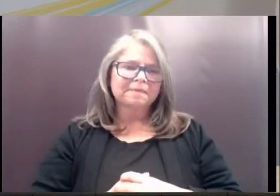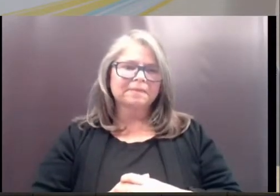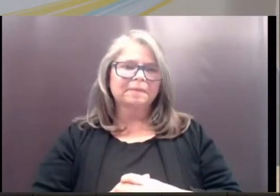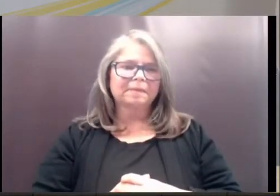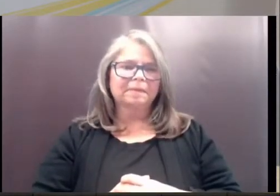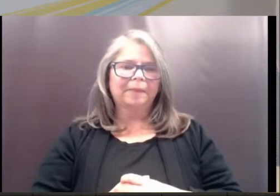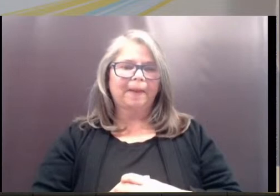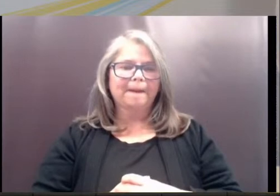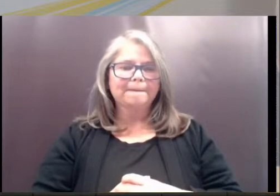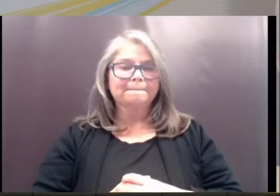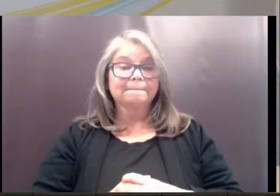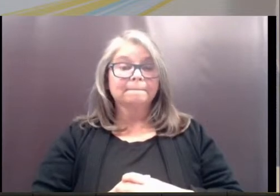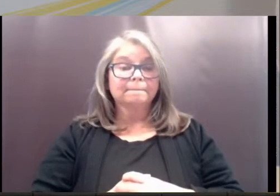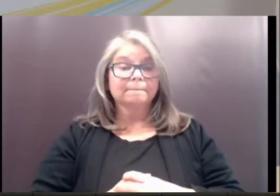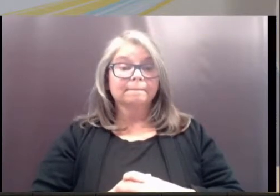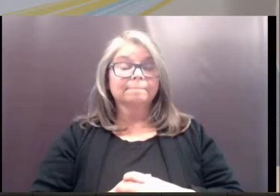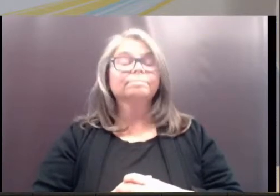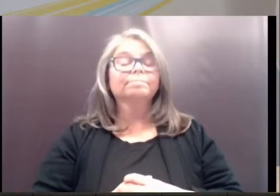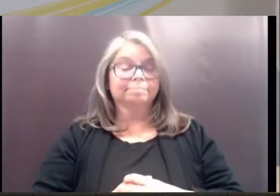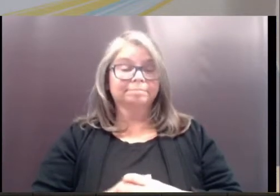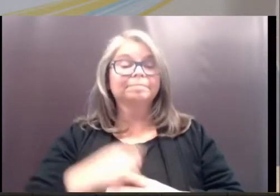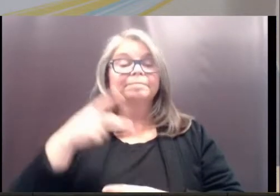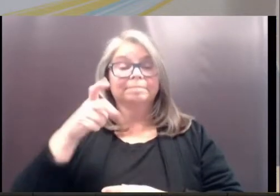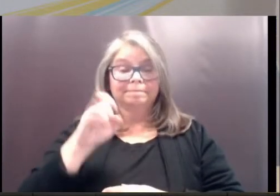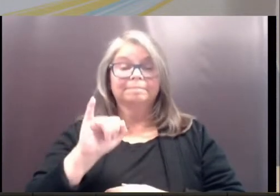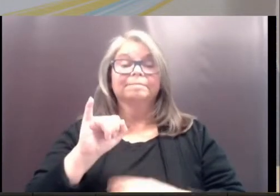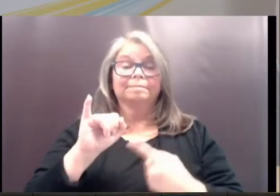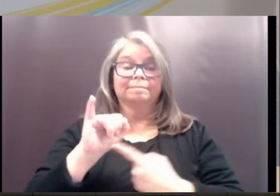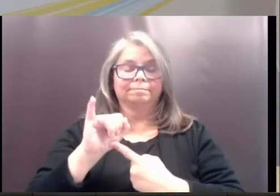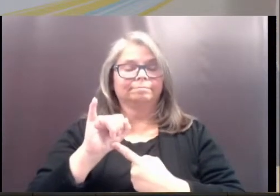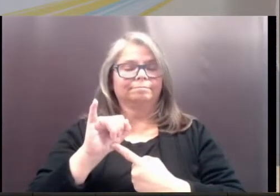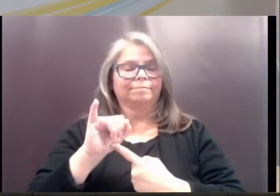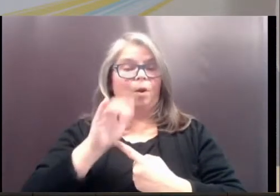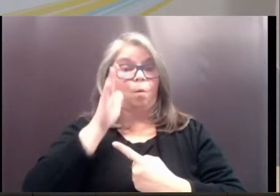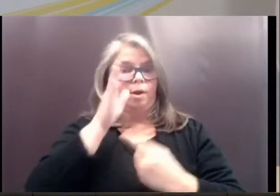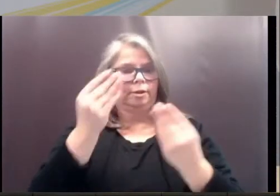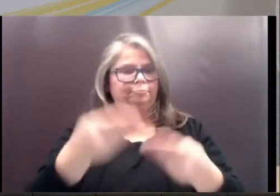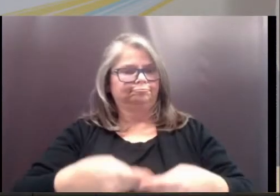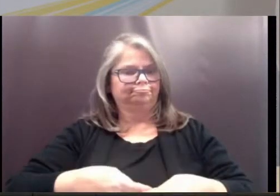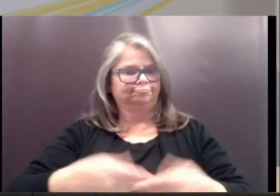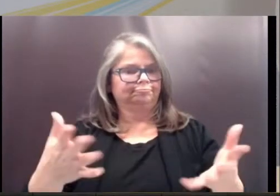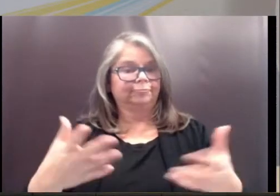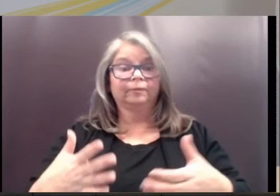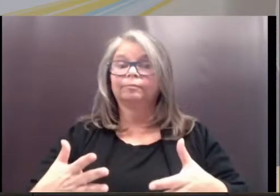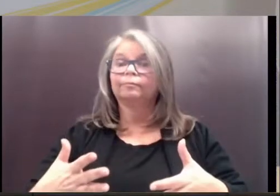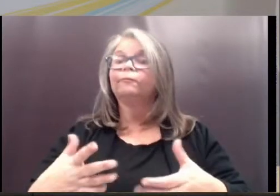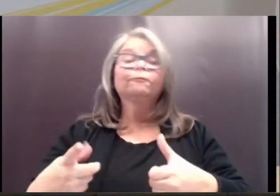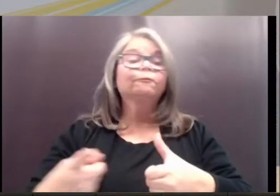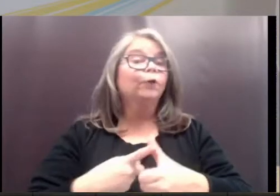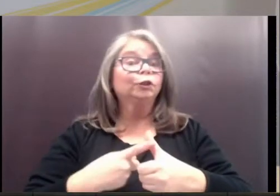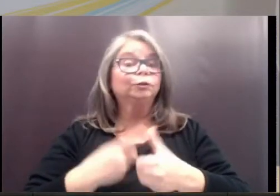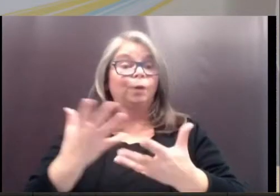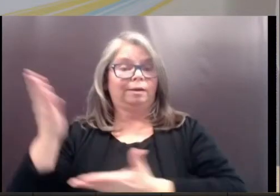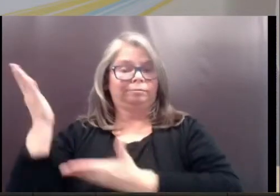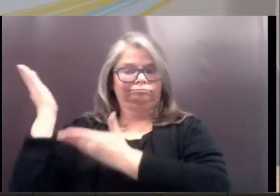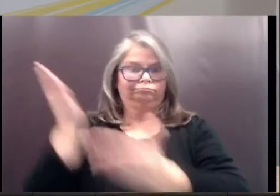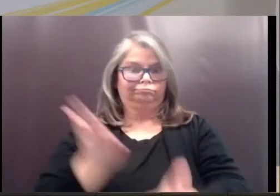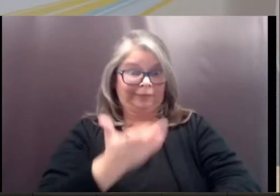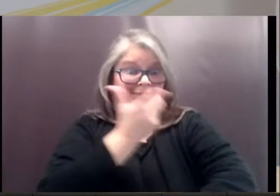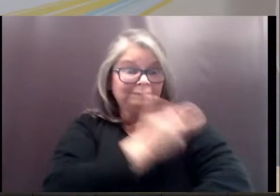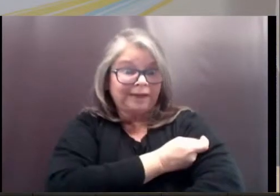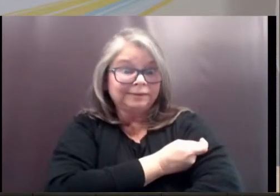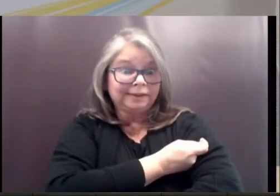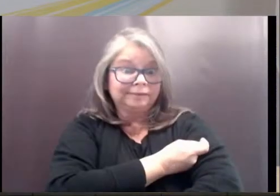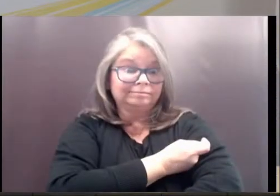PEI will be administering the initial shipments of vaccine to Islanders based on the recommendation of the